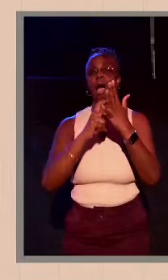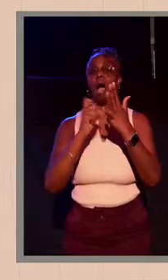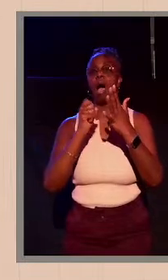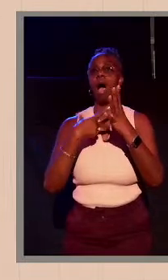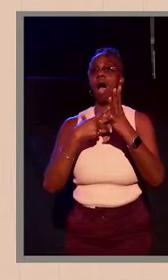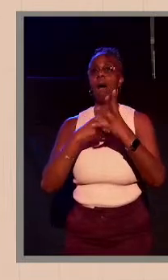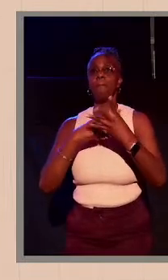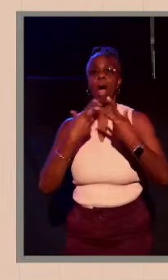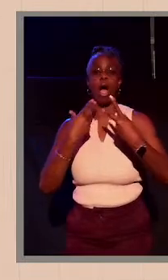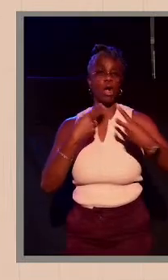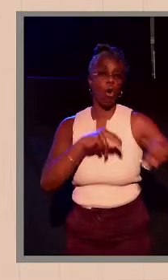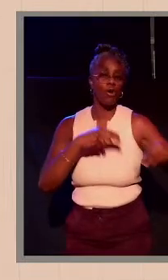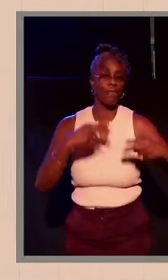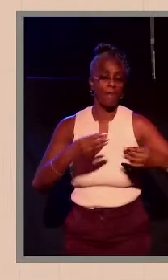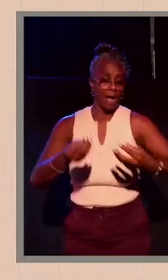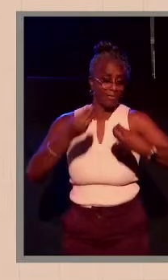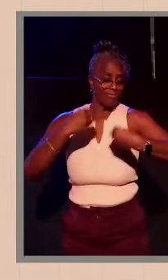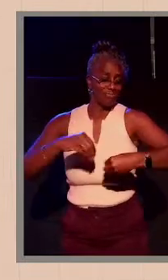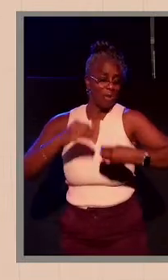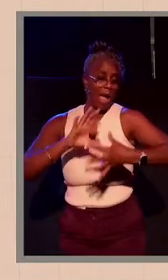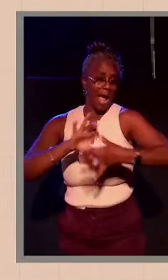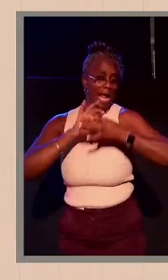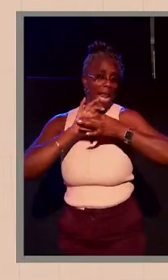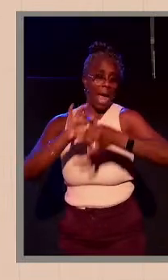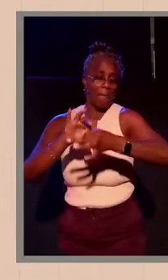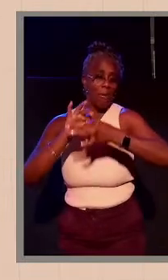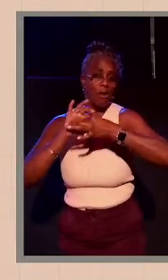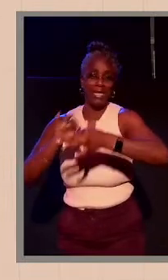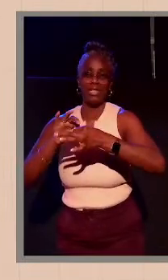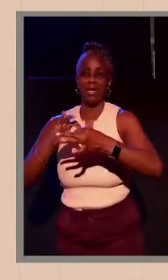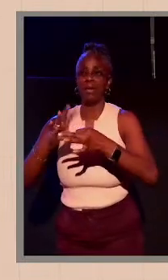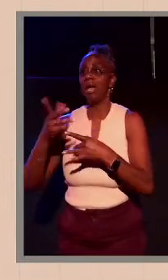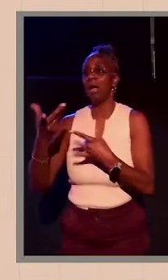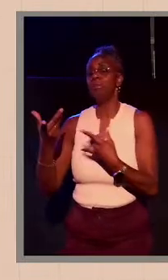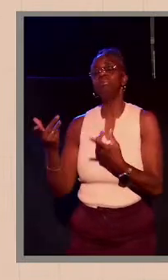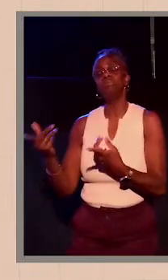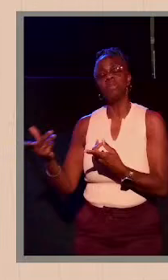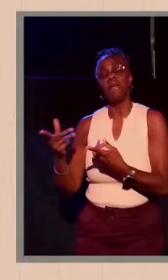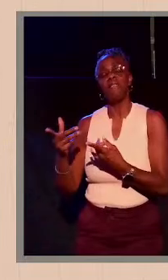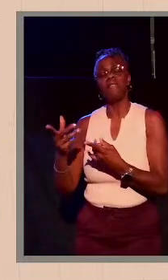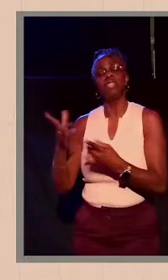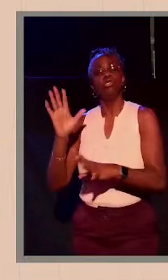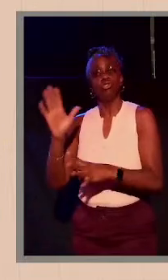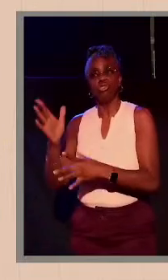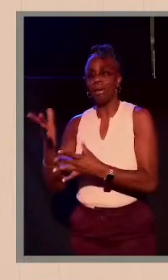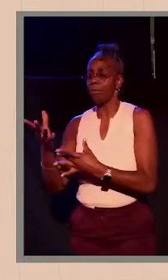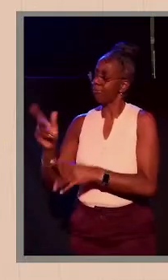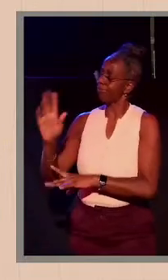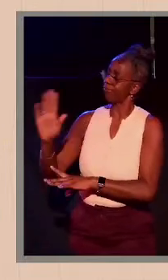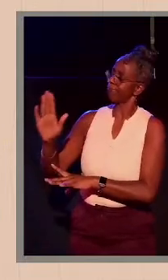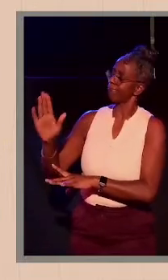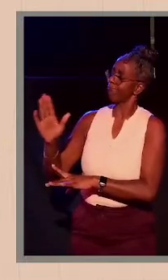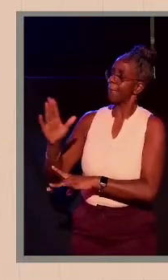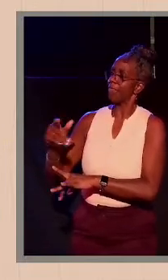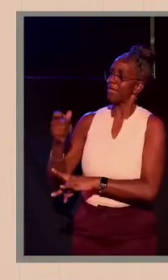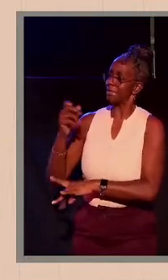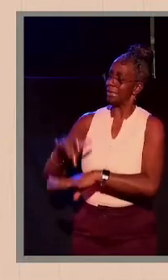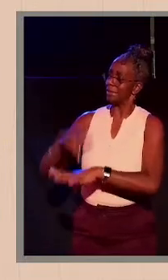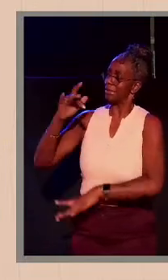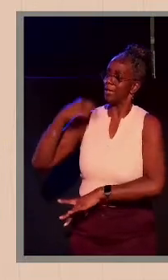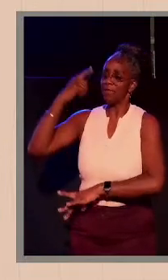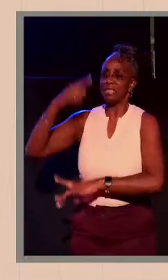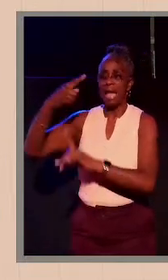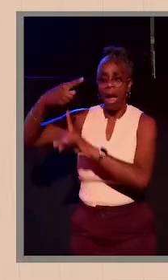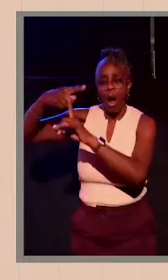choreographer collaborator, often does. She gets me to turn the sensitivity right the way down on these watches. So she